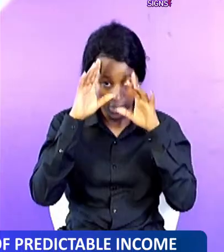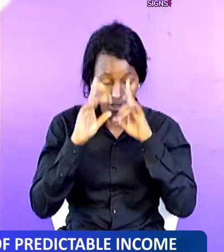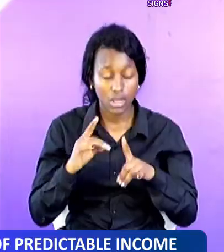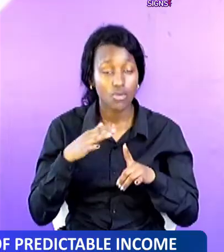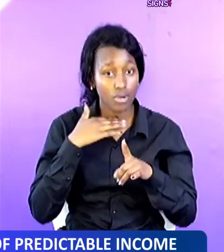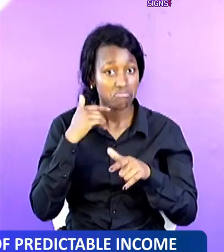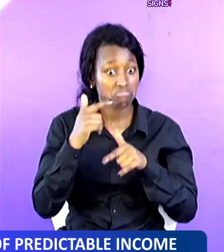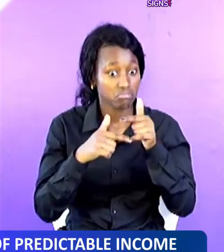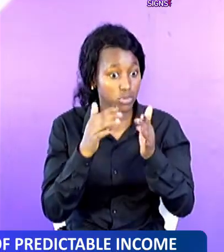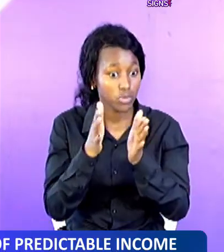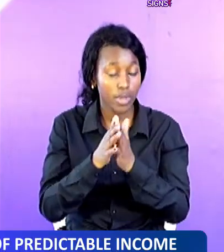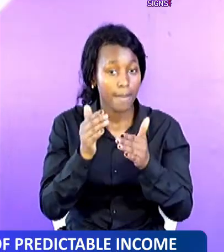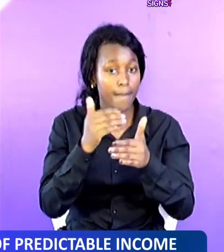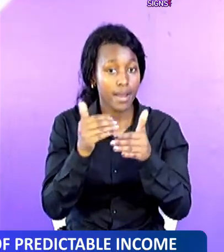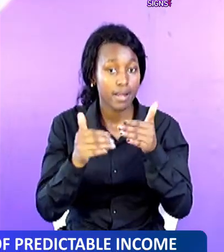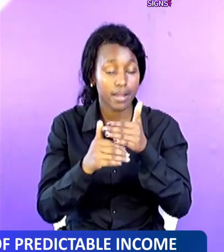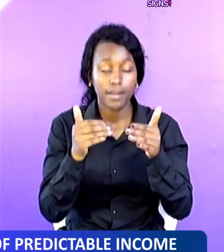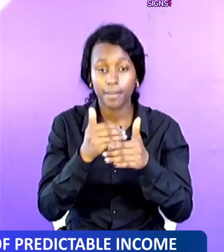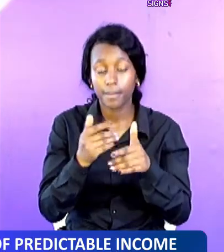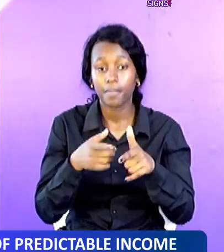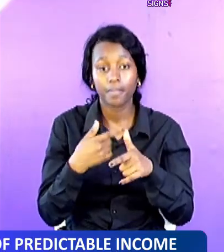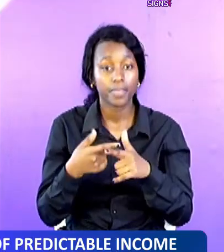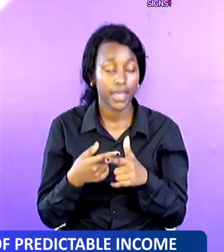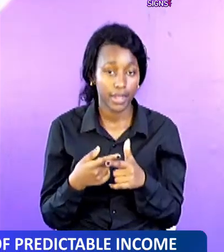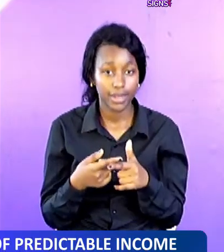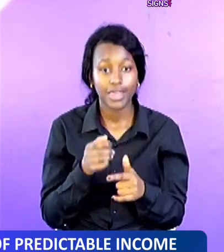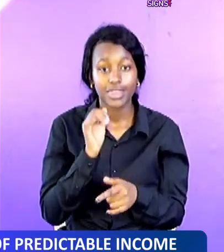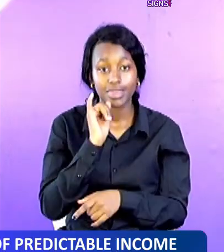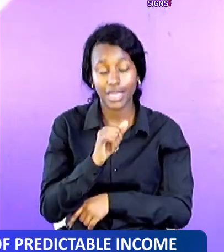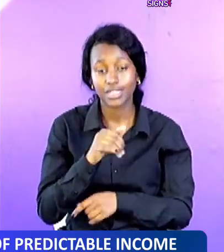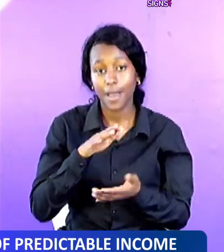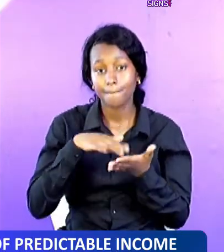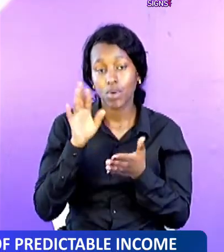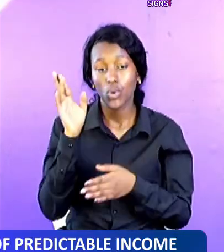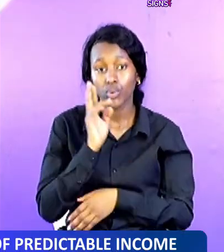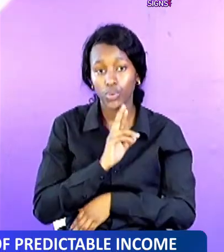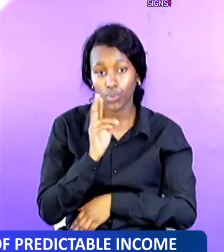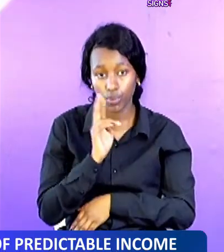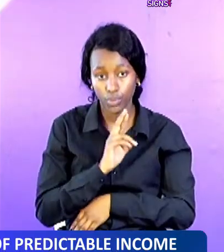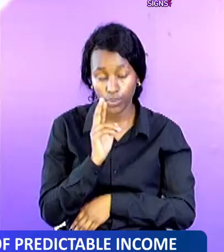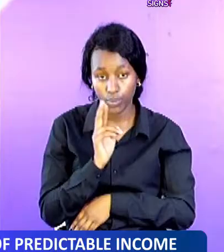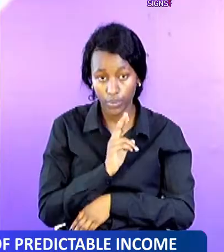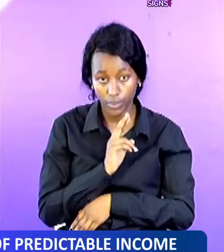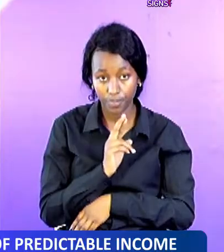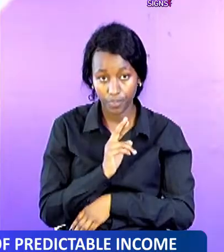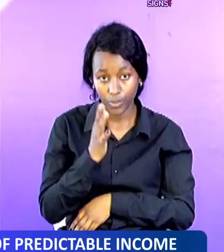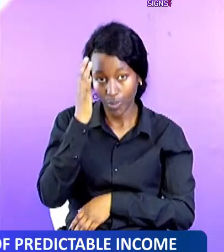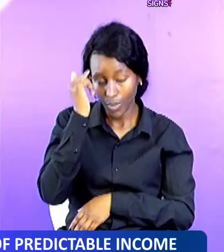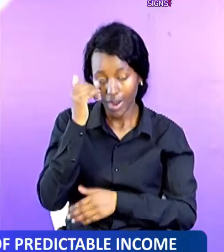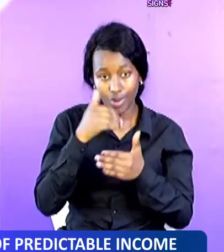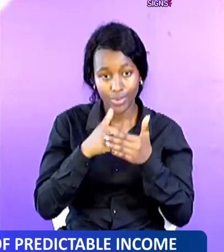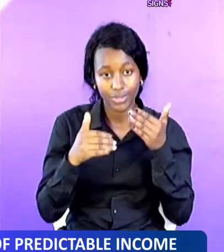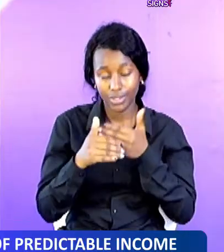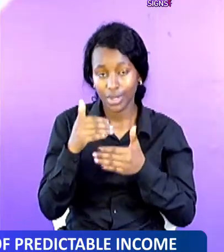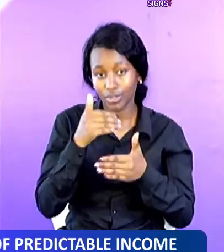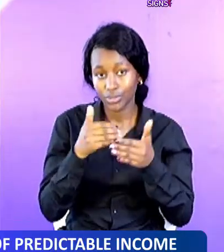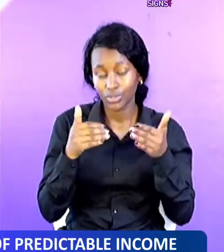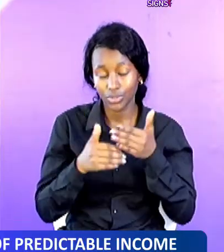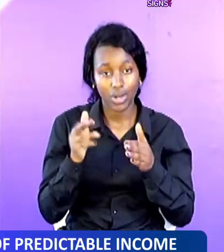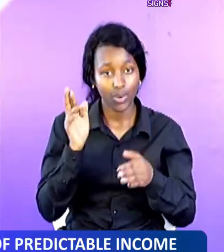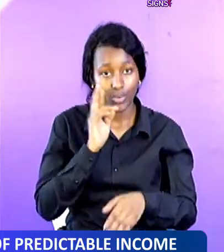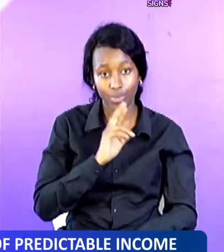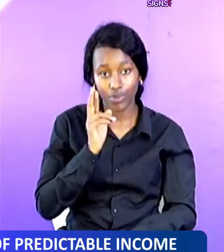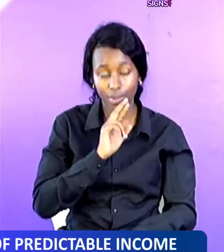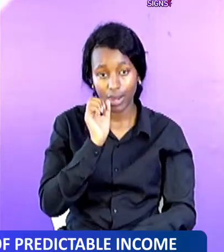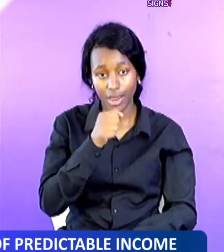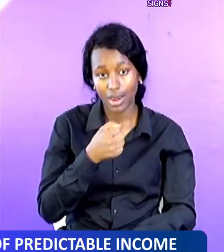route, you're taking on, again, extra risk. One of the risks is, of course, construction risk.